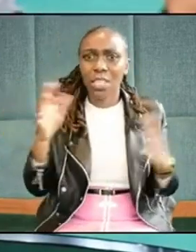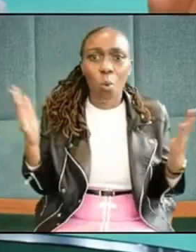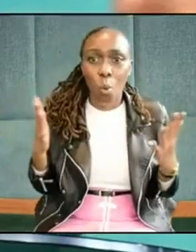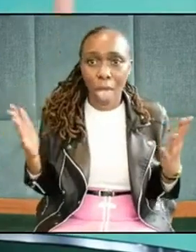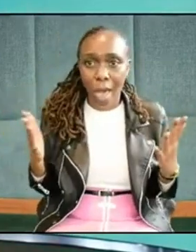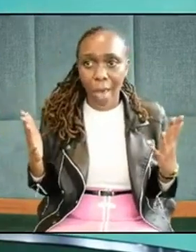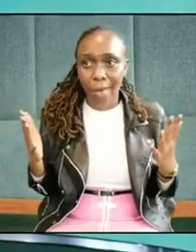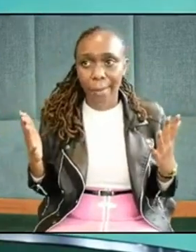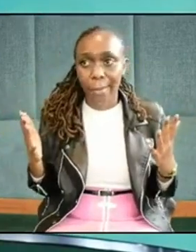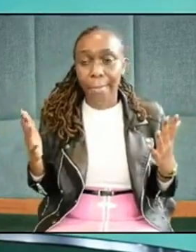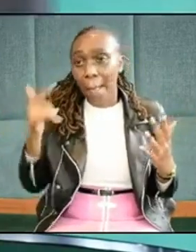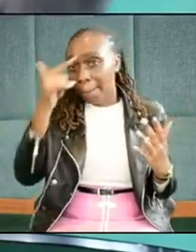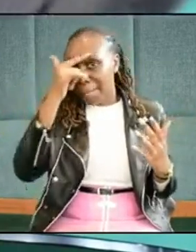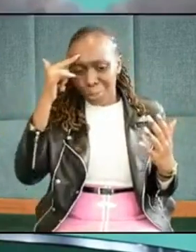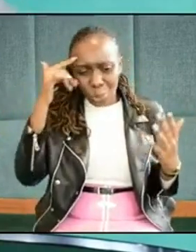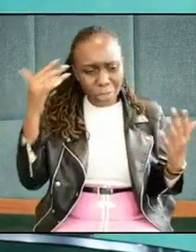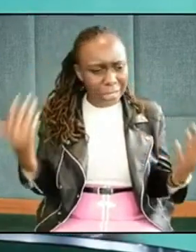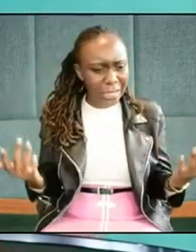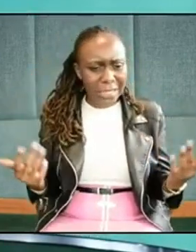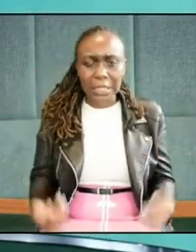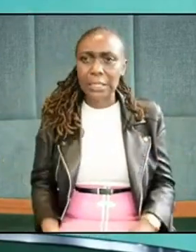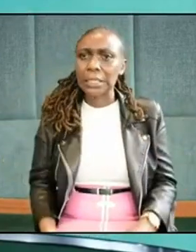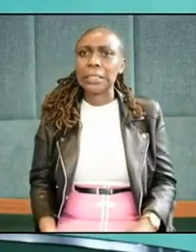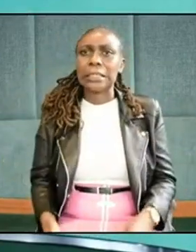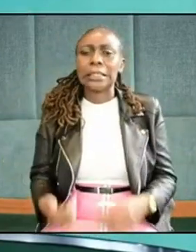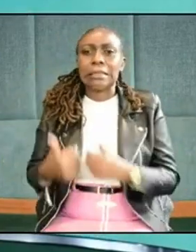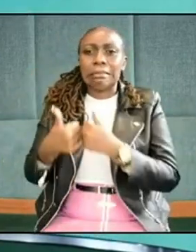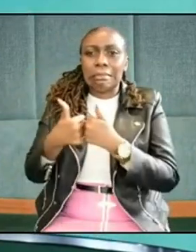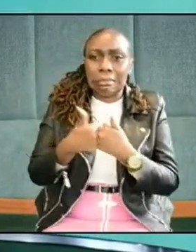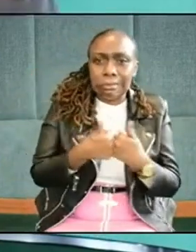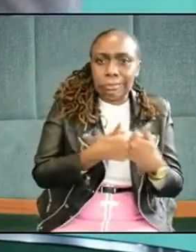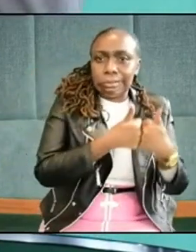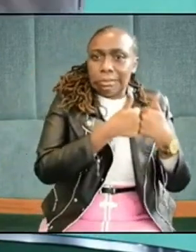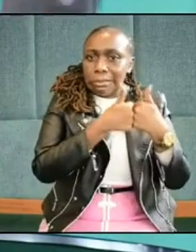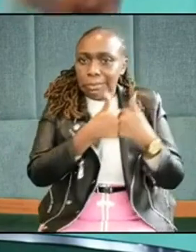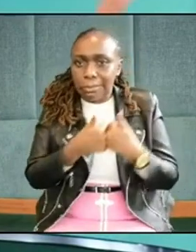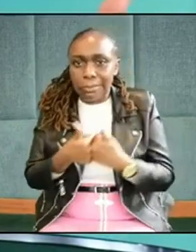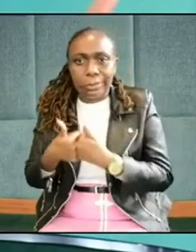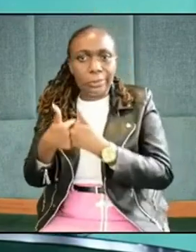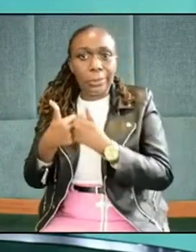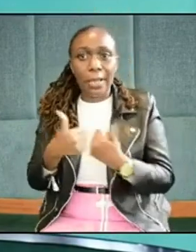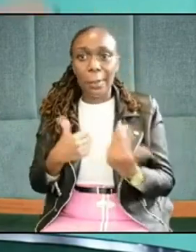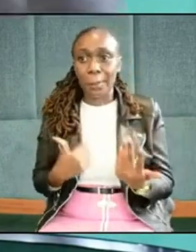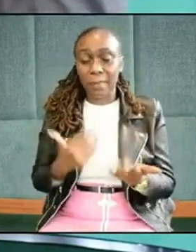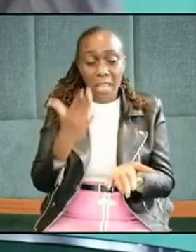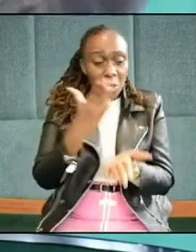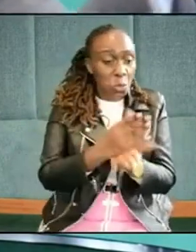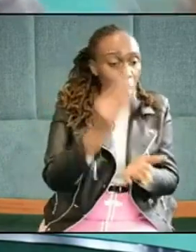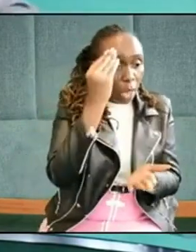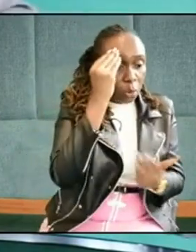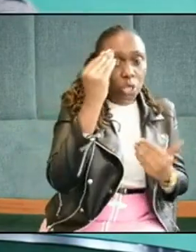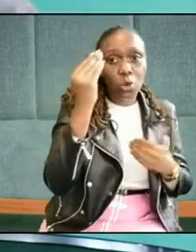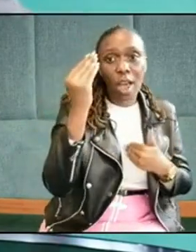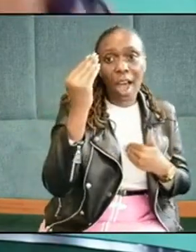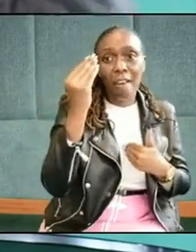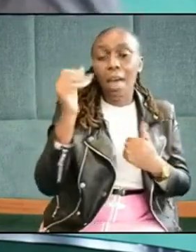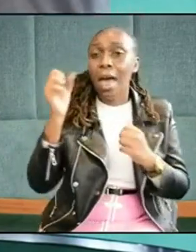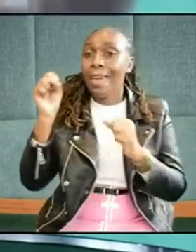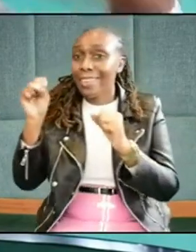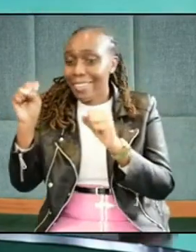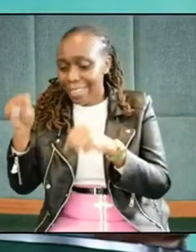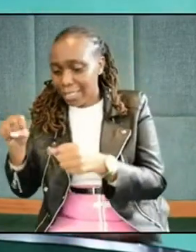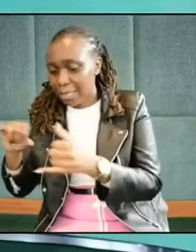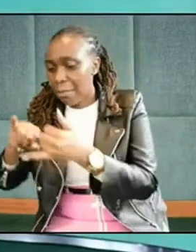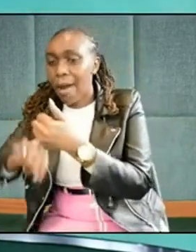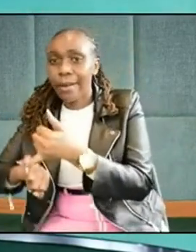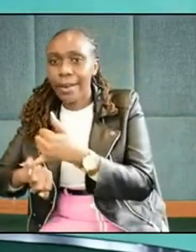They found themselves in the wilderness of nothingness. They may be educated. They may be married. They may